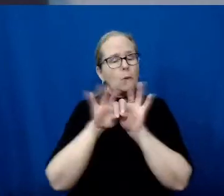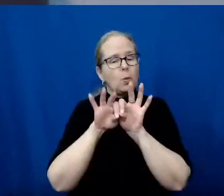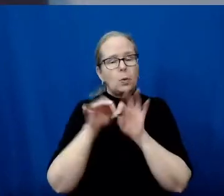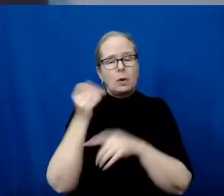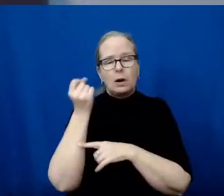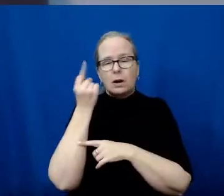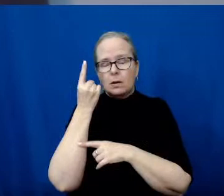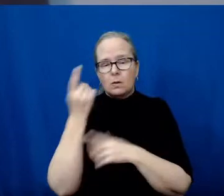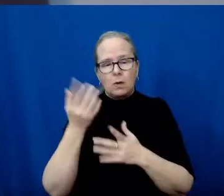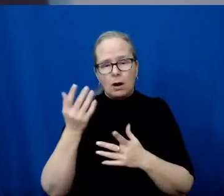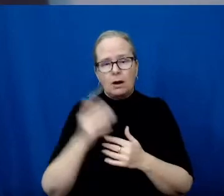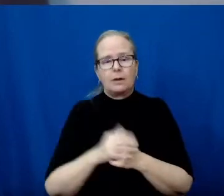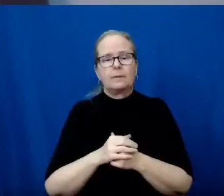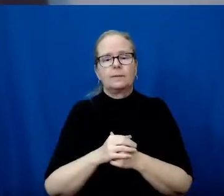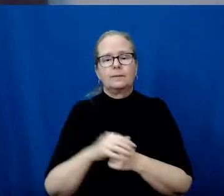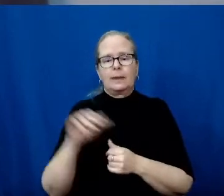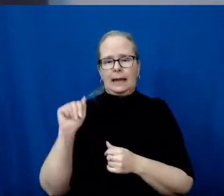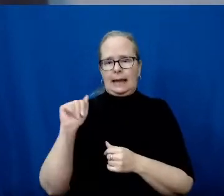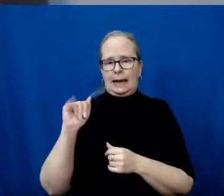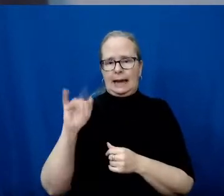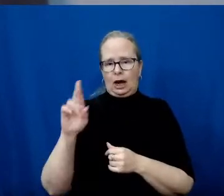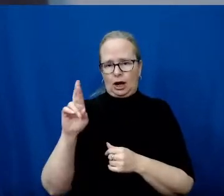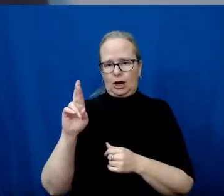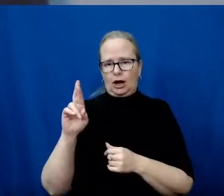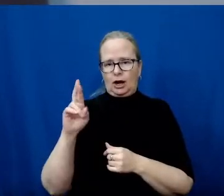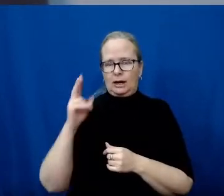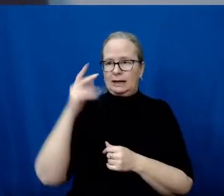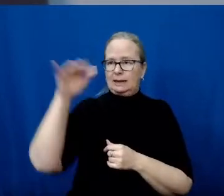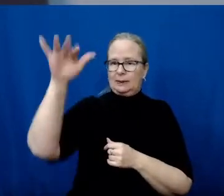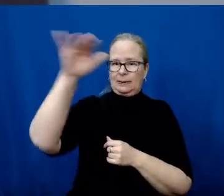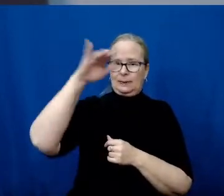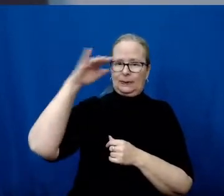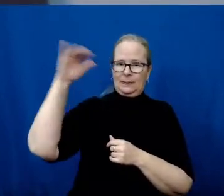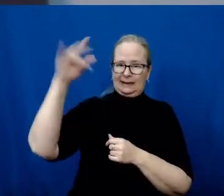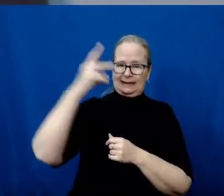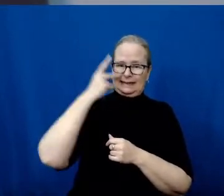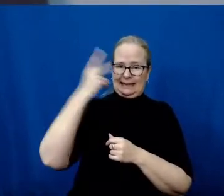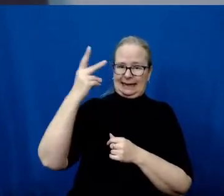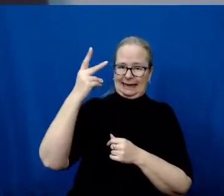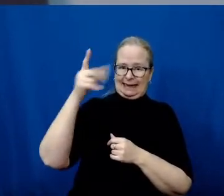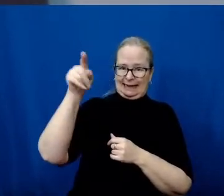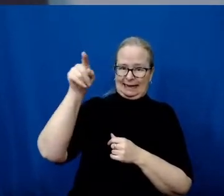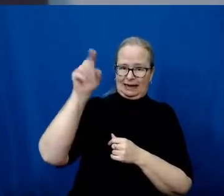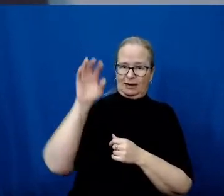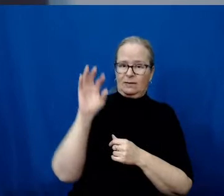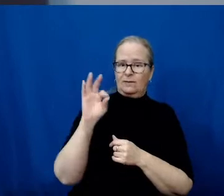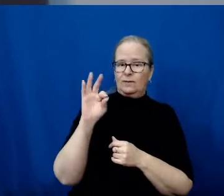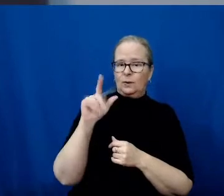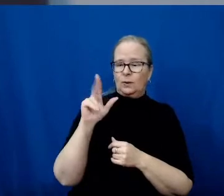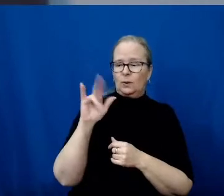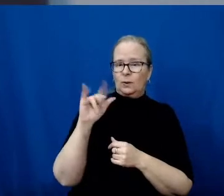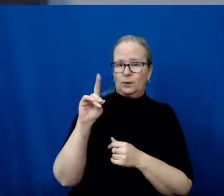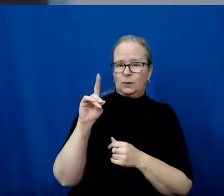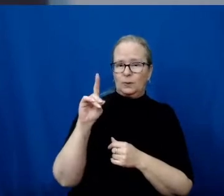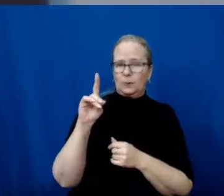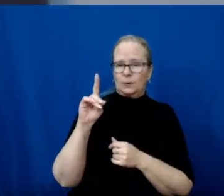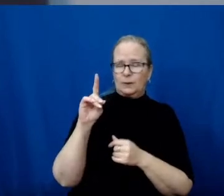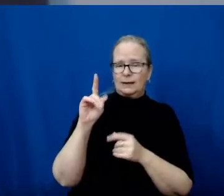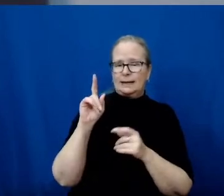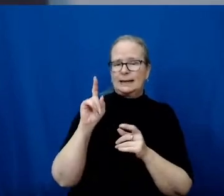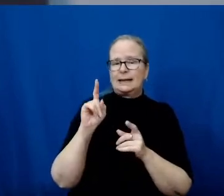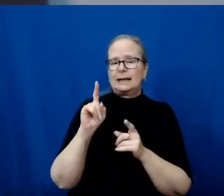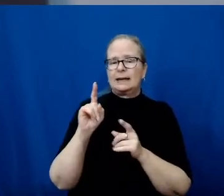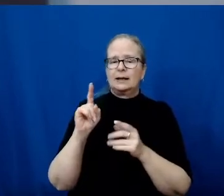fluid, and it's a conveyor belt. And so whatever is on that conveyor belt will move throughout the home.